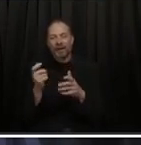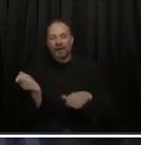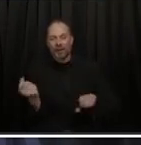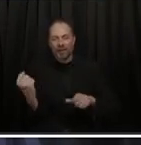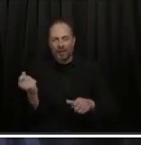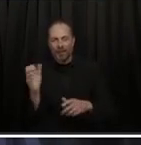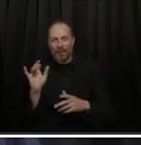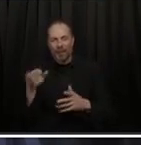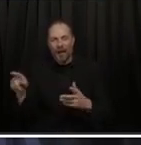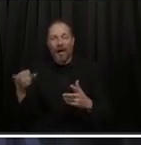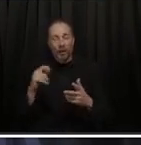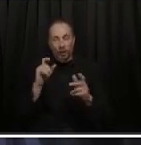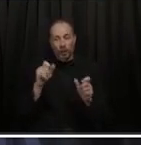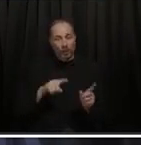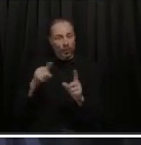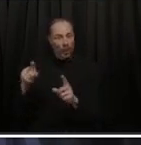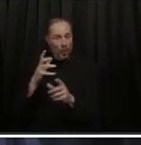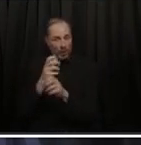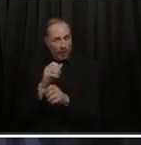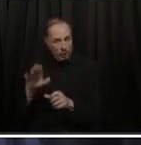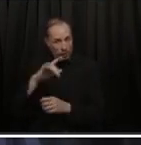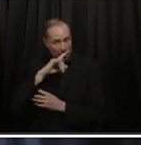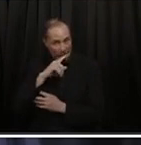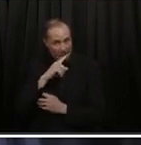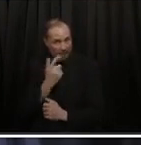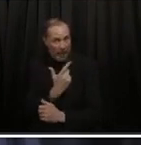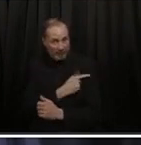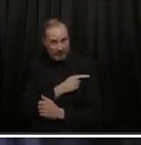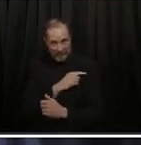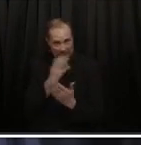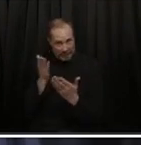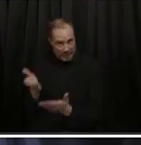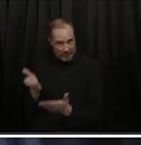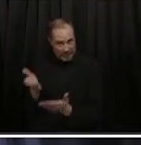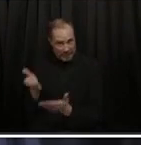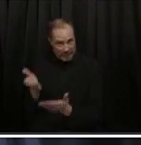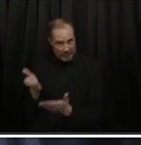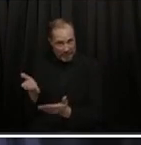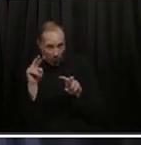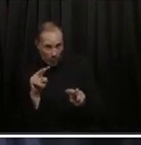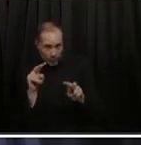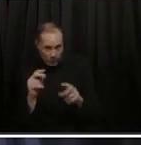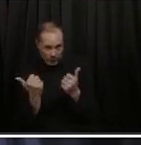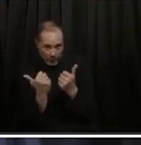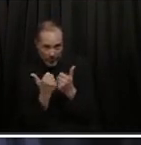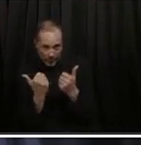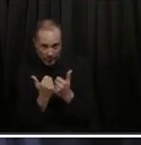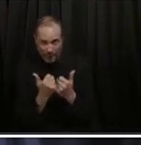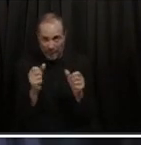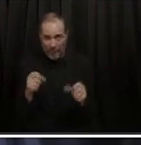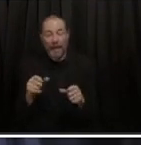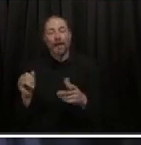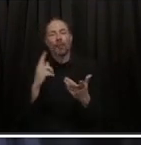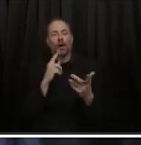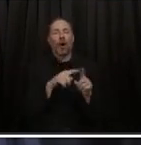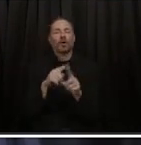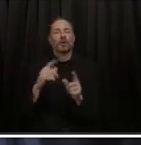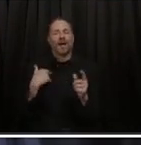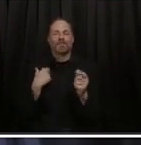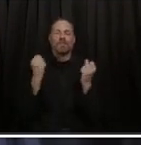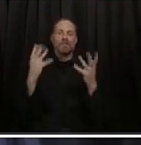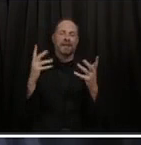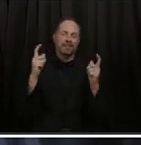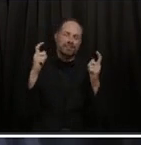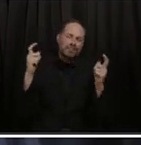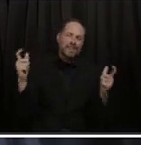your booster and get your kids vaccinated right on the spot. We also have several large-scale vaccination sites. Appointments are not